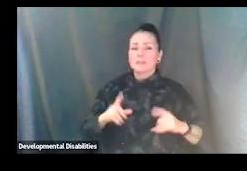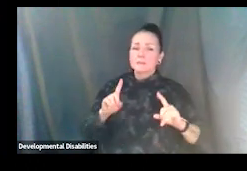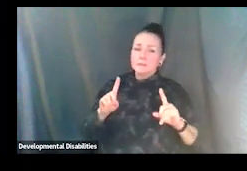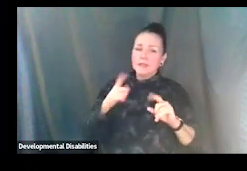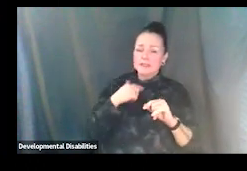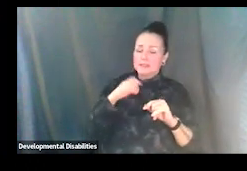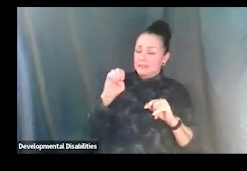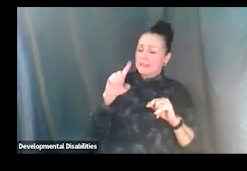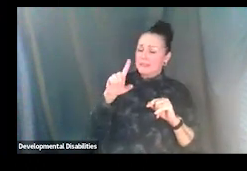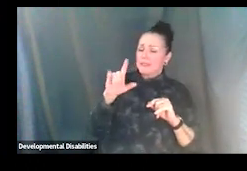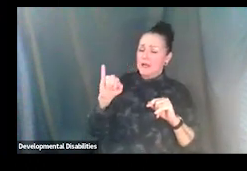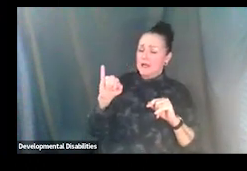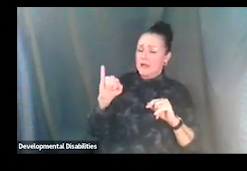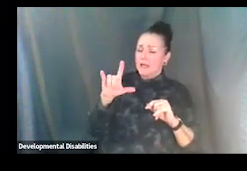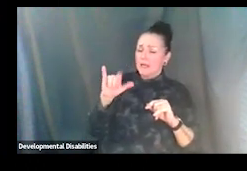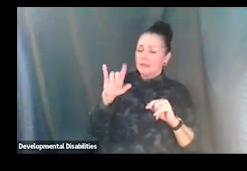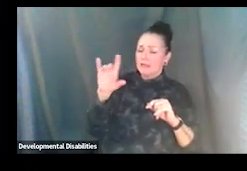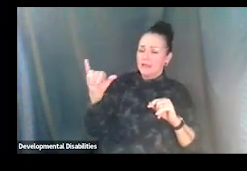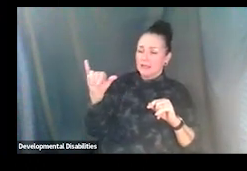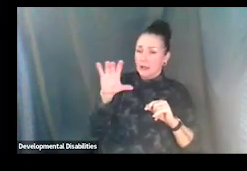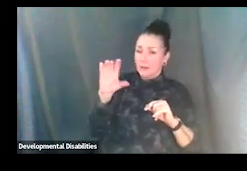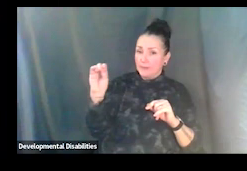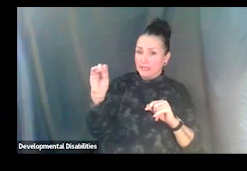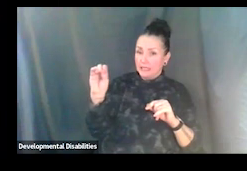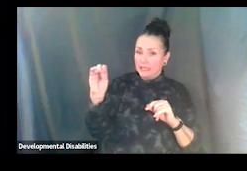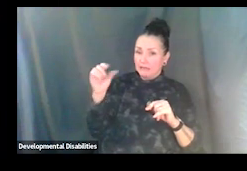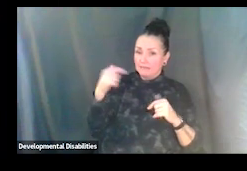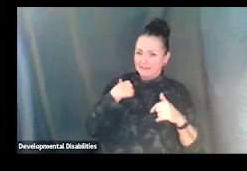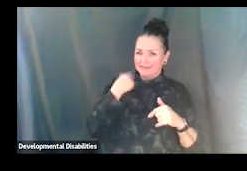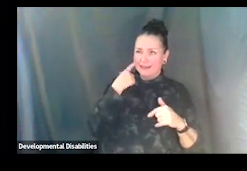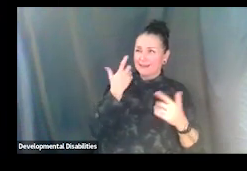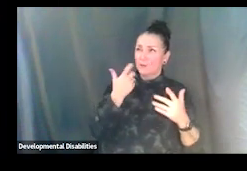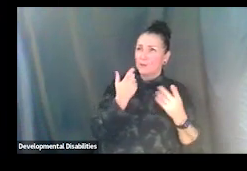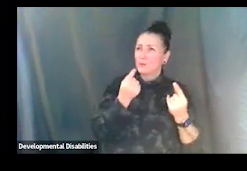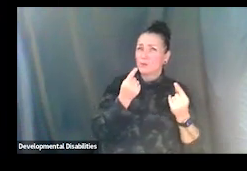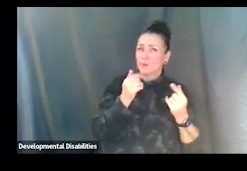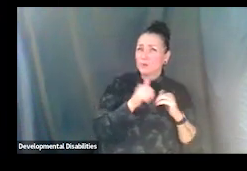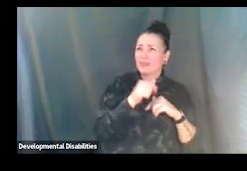and started doing studies in ADHD, and that's what they were granted approval for.